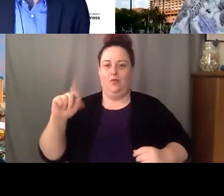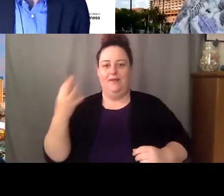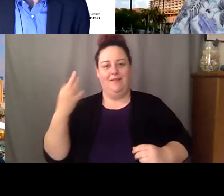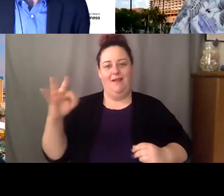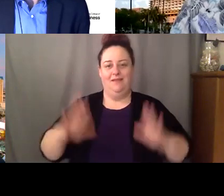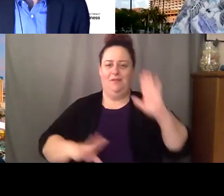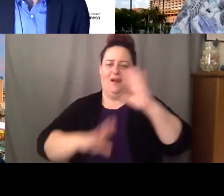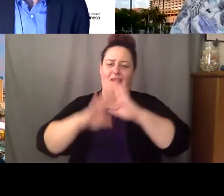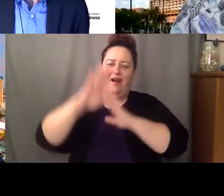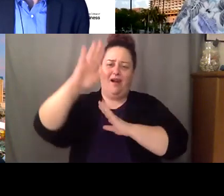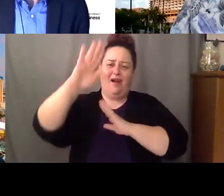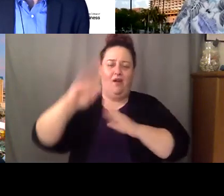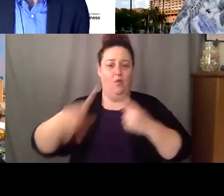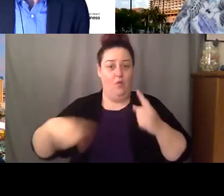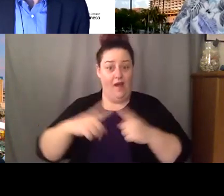peak business?